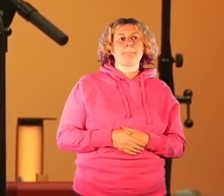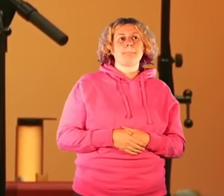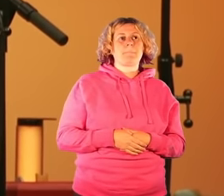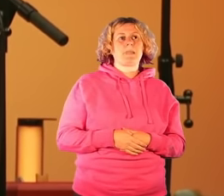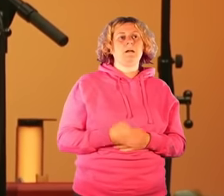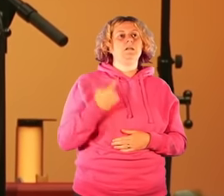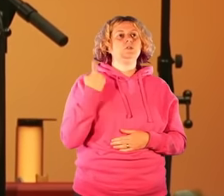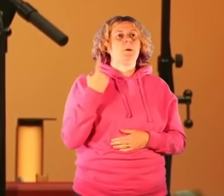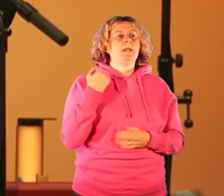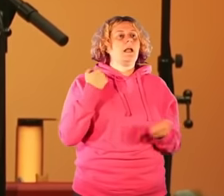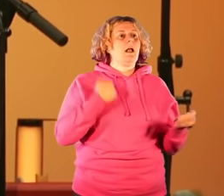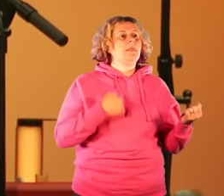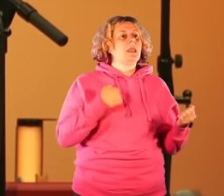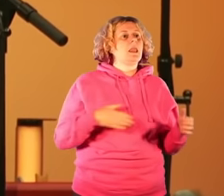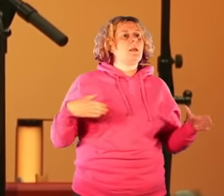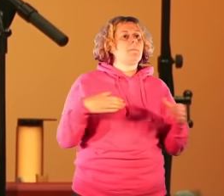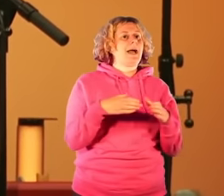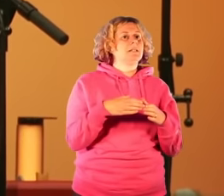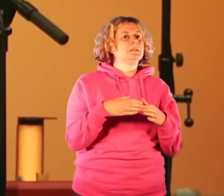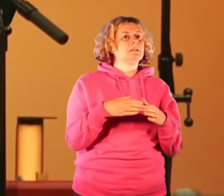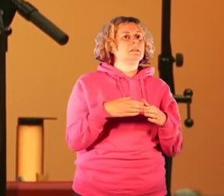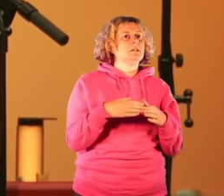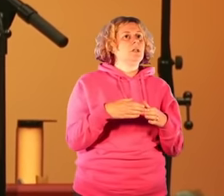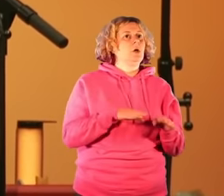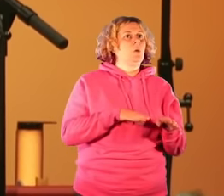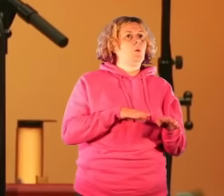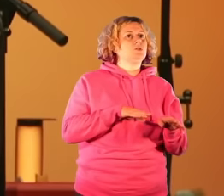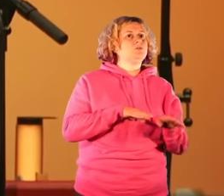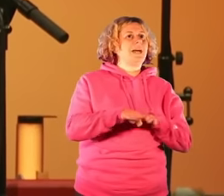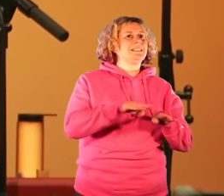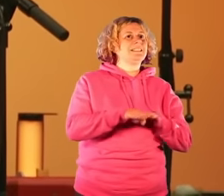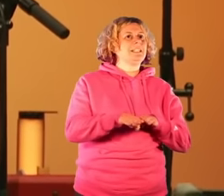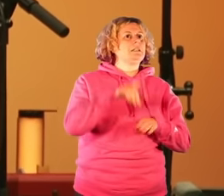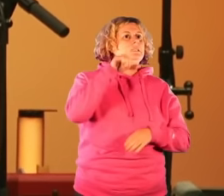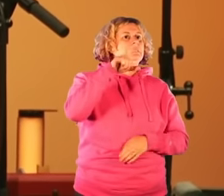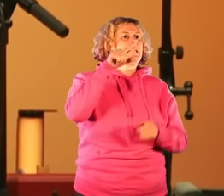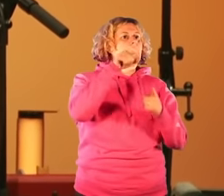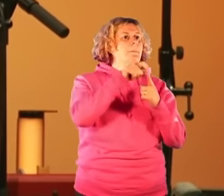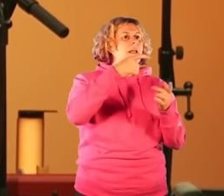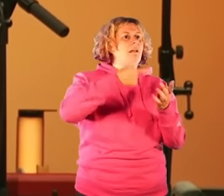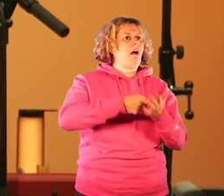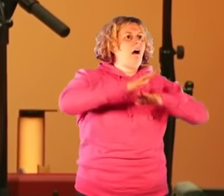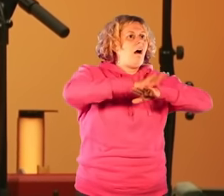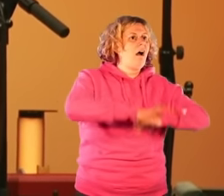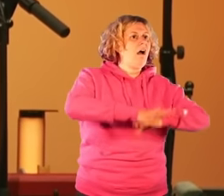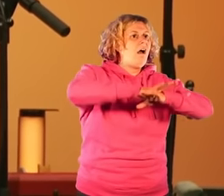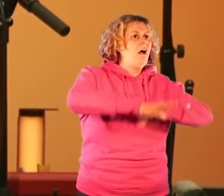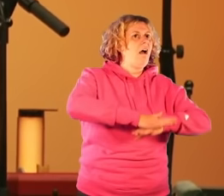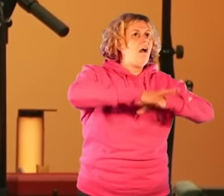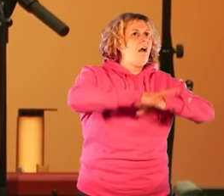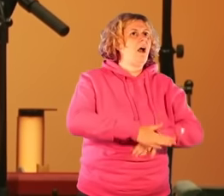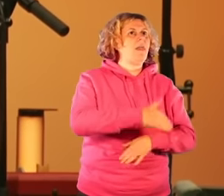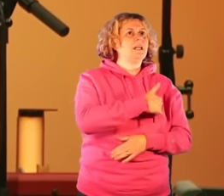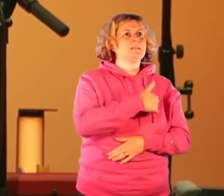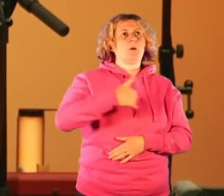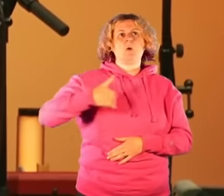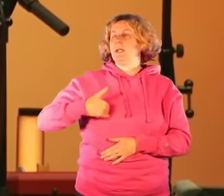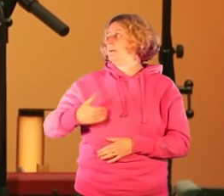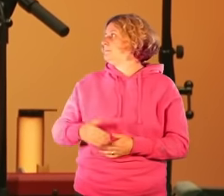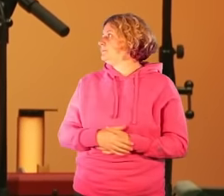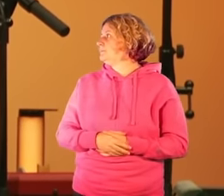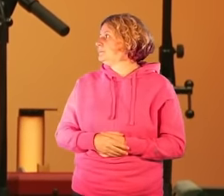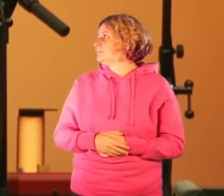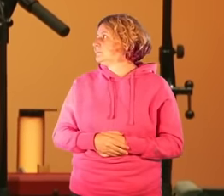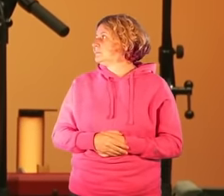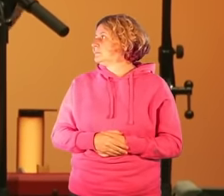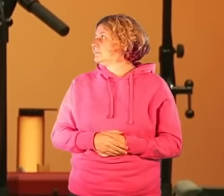Okay, someone in the band was just practicing CPR this morning. Who do you think that might be? You could work this out. Somebody in the band wasn't here